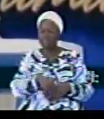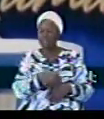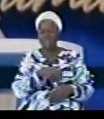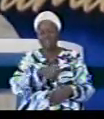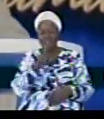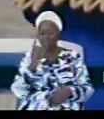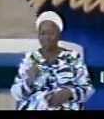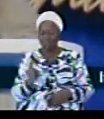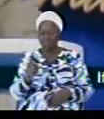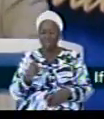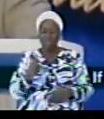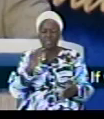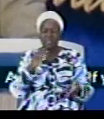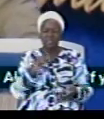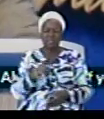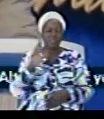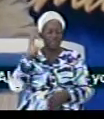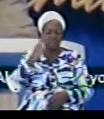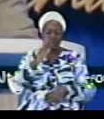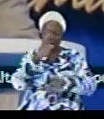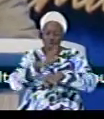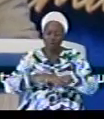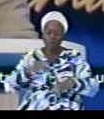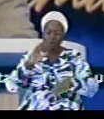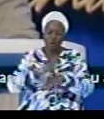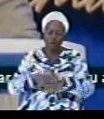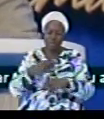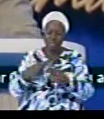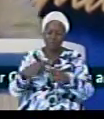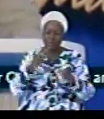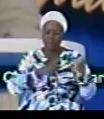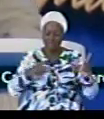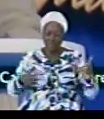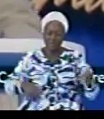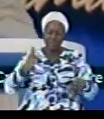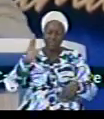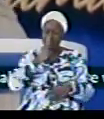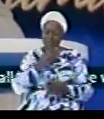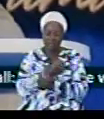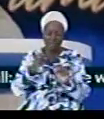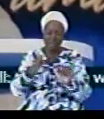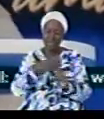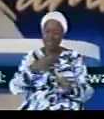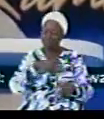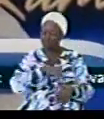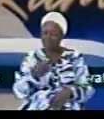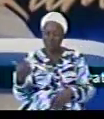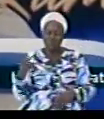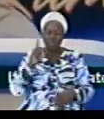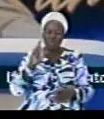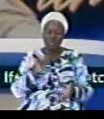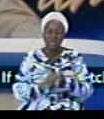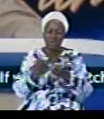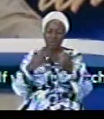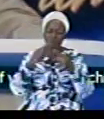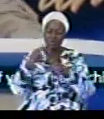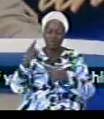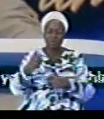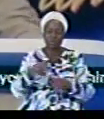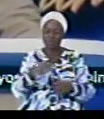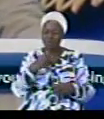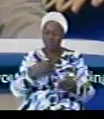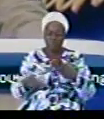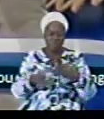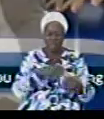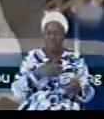shall call on the name of the Lord will be saved. And that whosoever comes to you, for no reason will